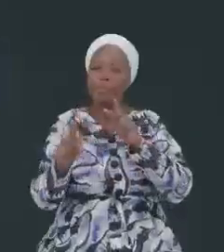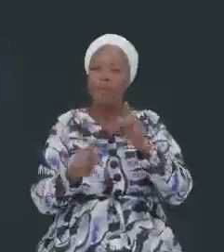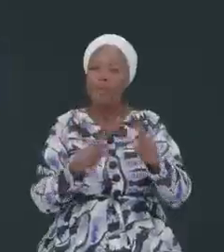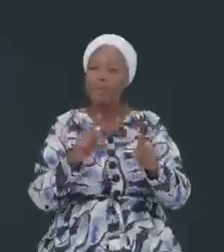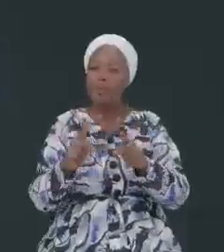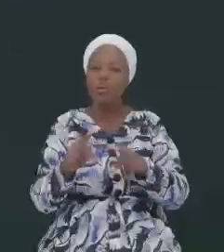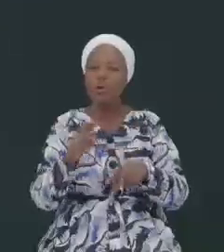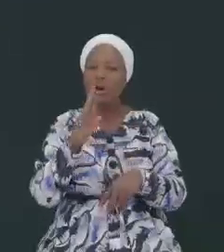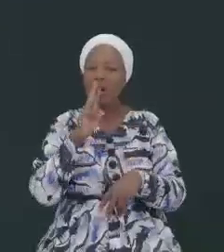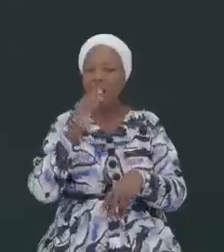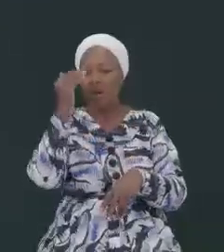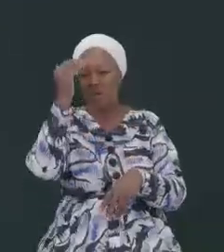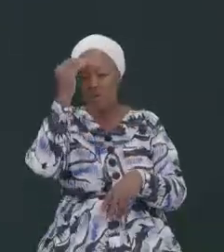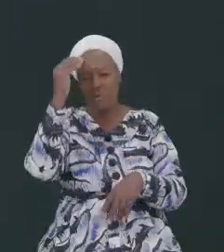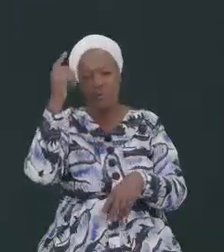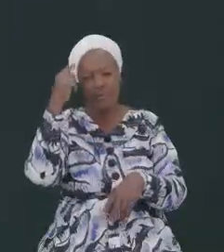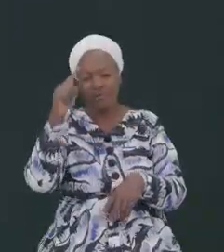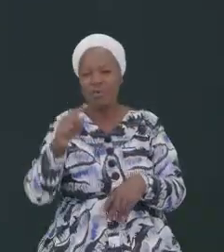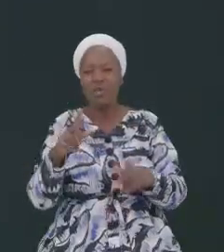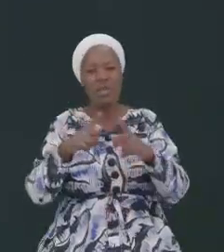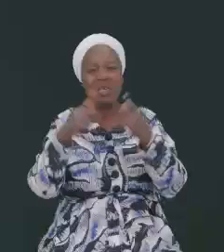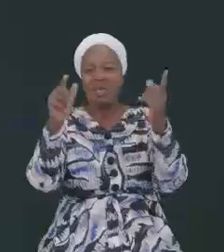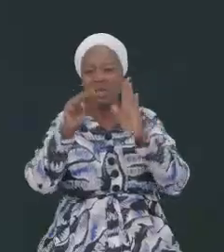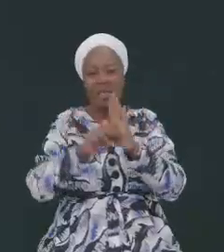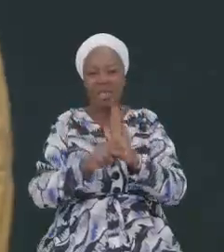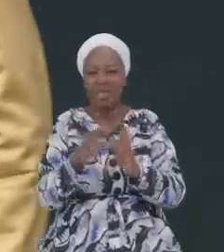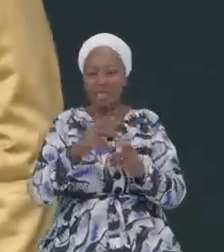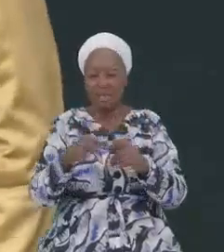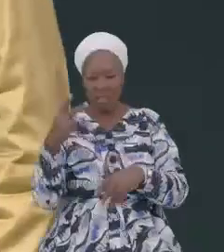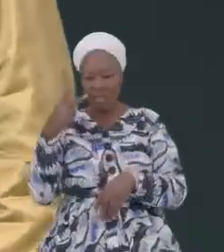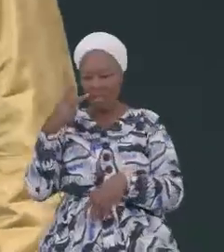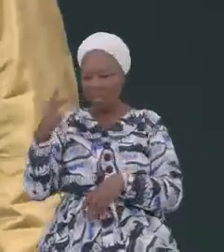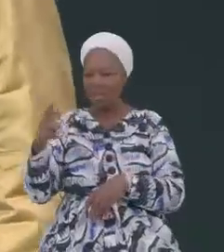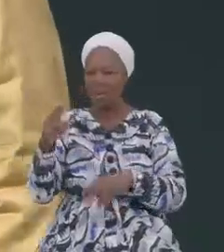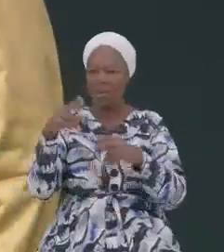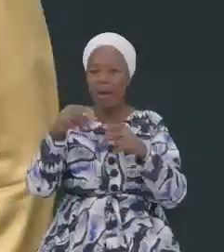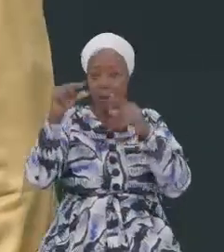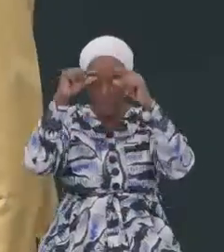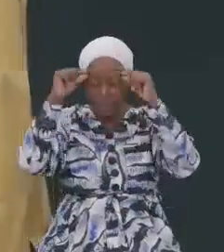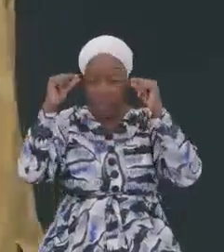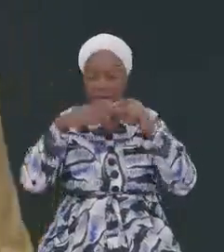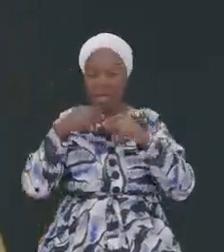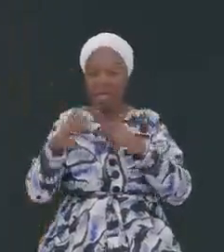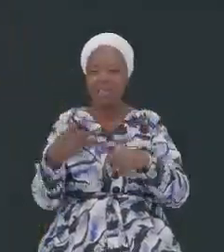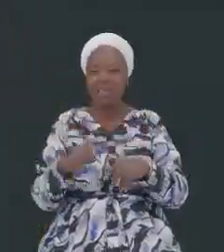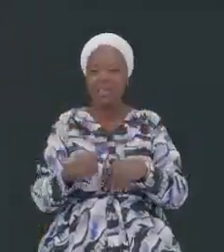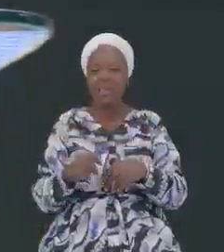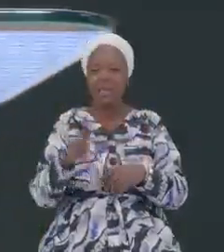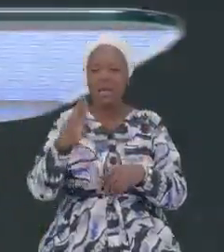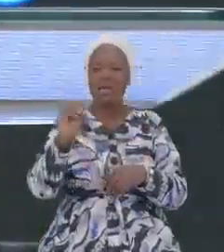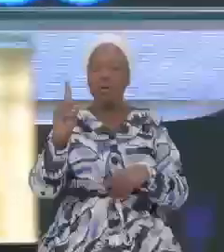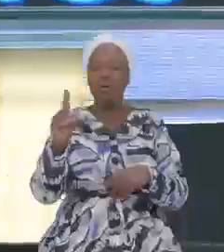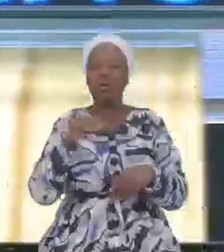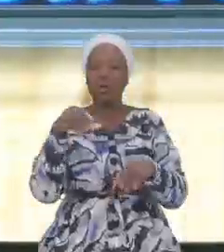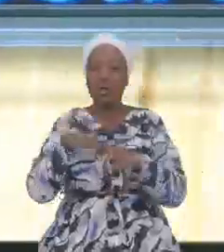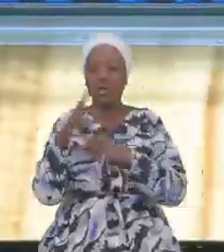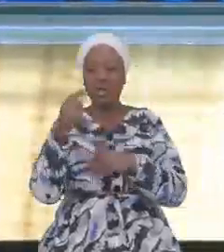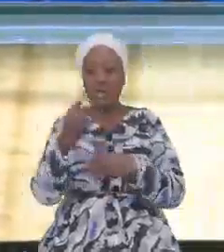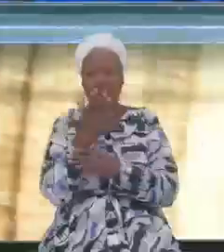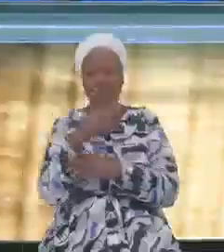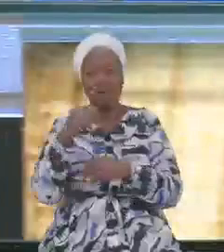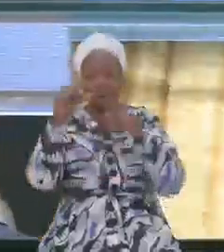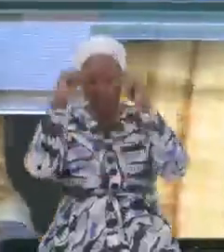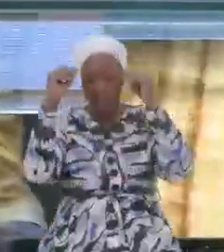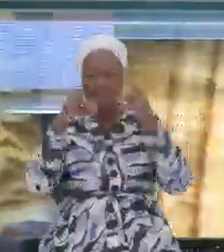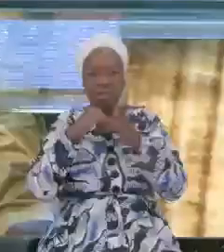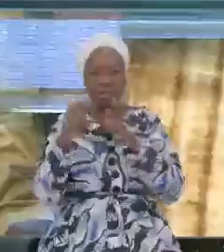for distinctives. You look at Moses and the rod in his hand, you can know that's his distinctive. And